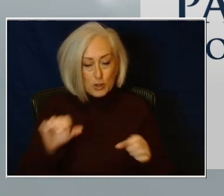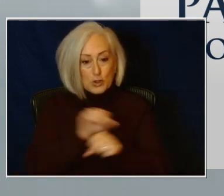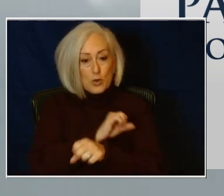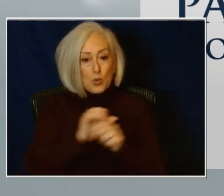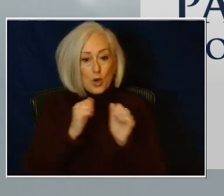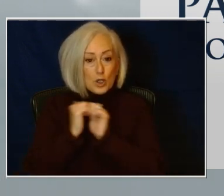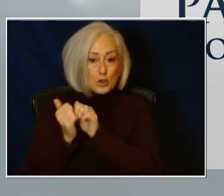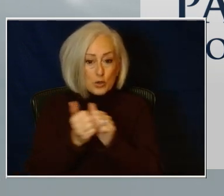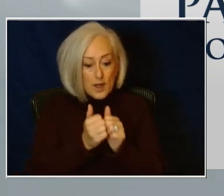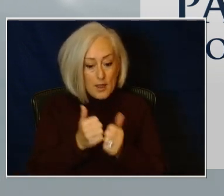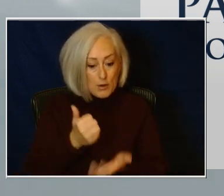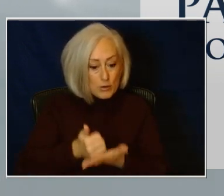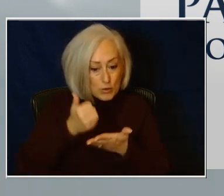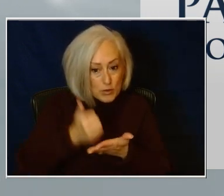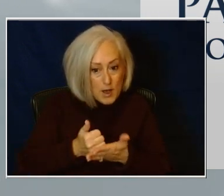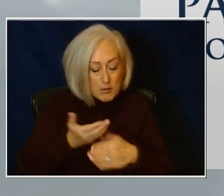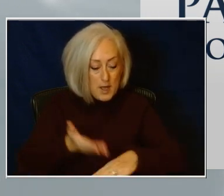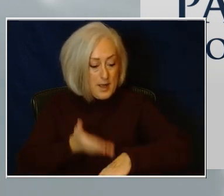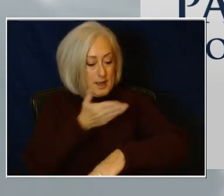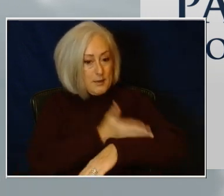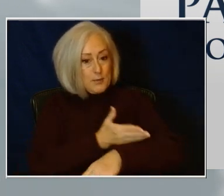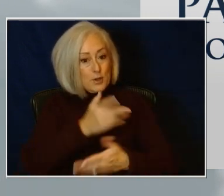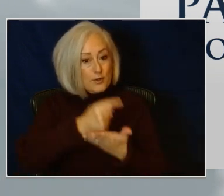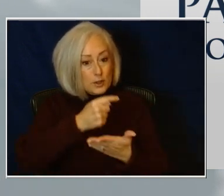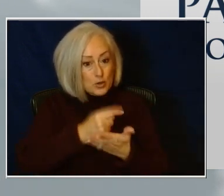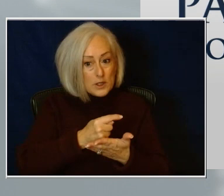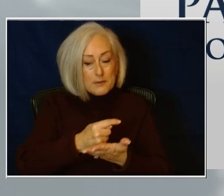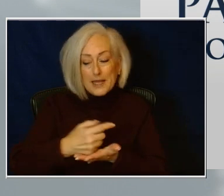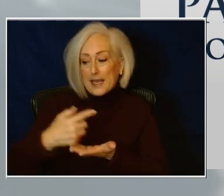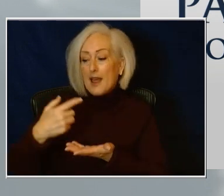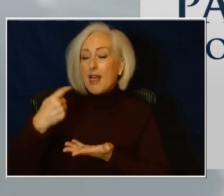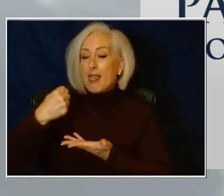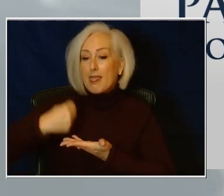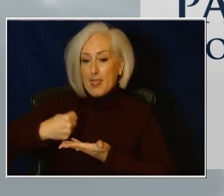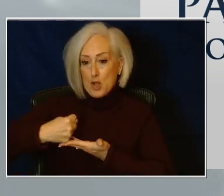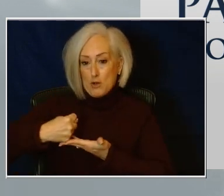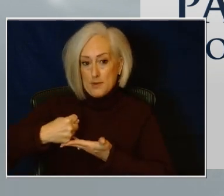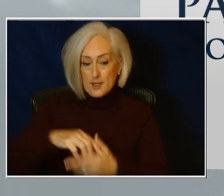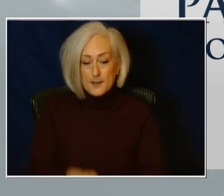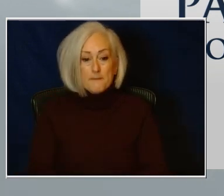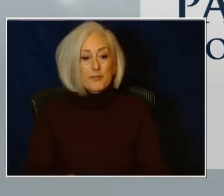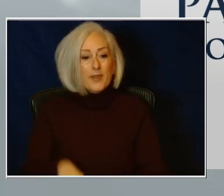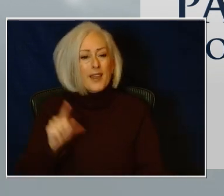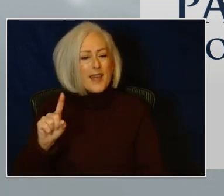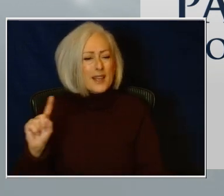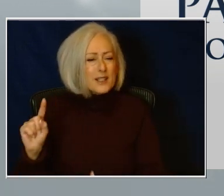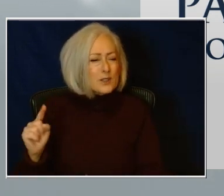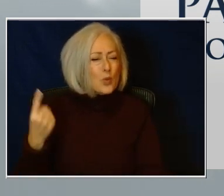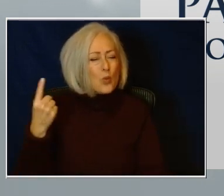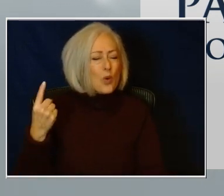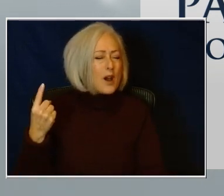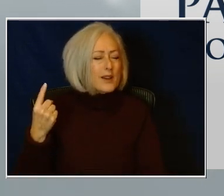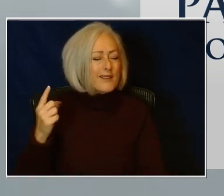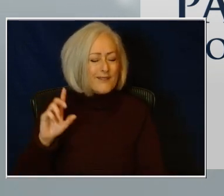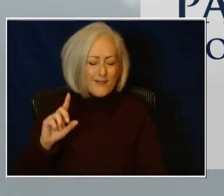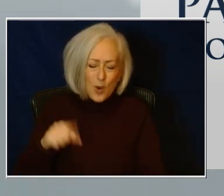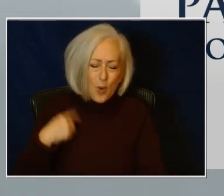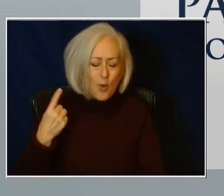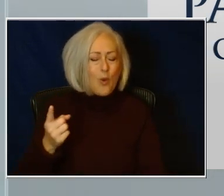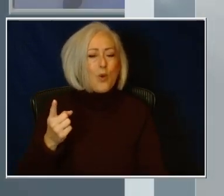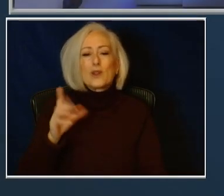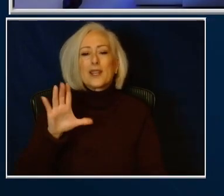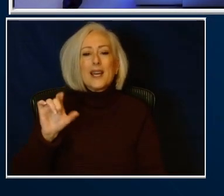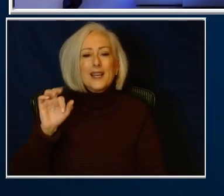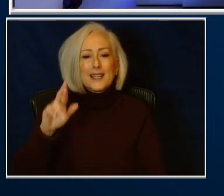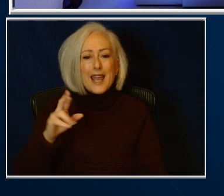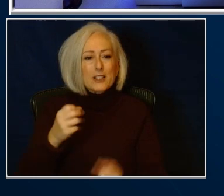and therapies. It is one of the few cancer center patient research advocacy programs in the country. That's really unique. How